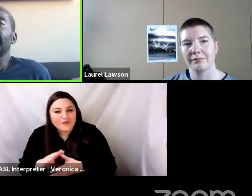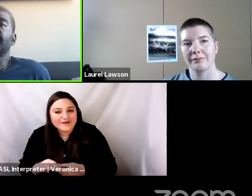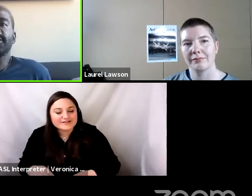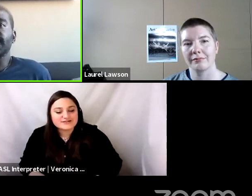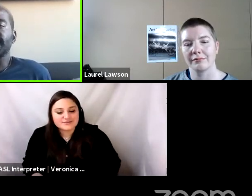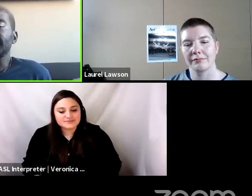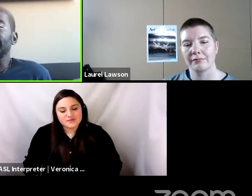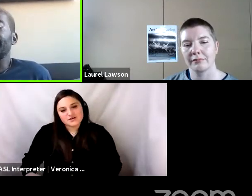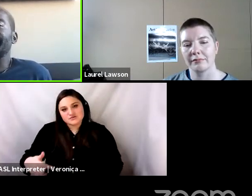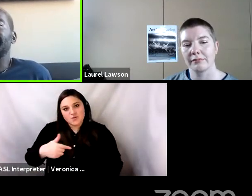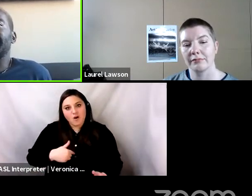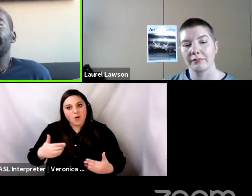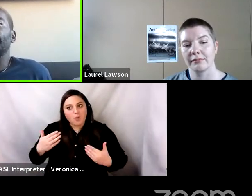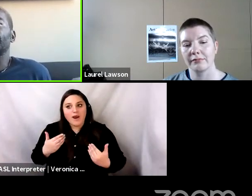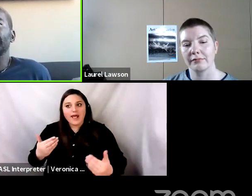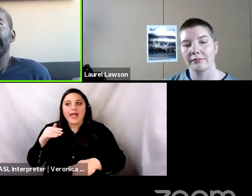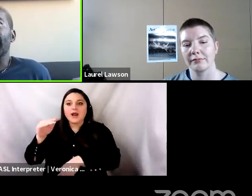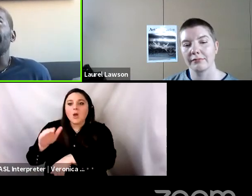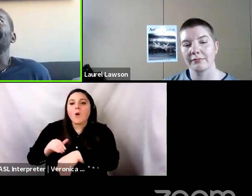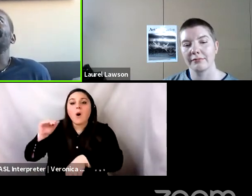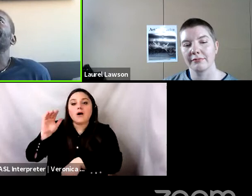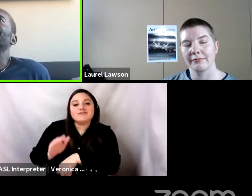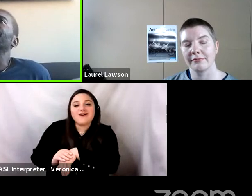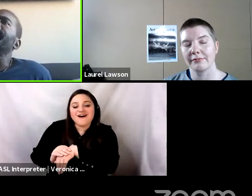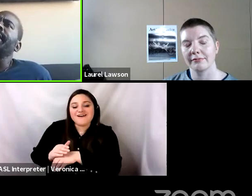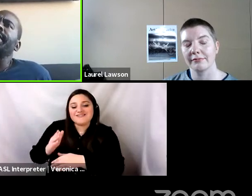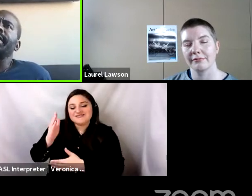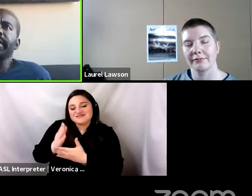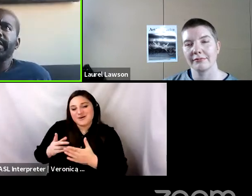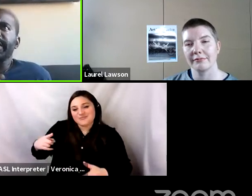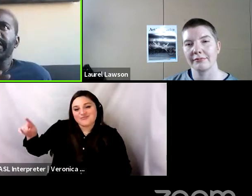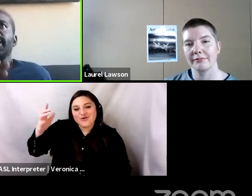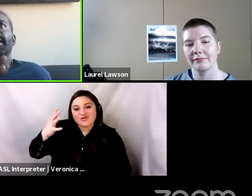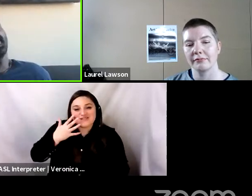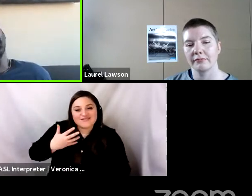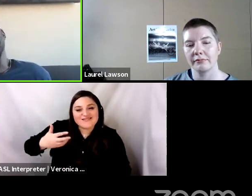elders, and was really happy that